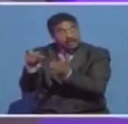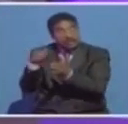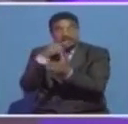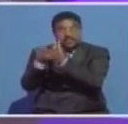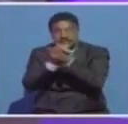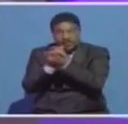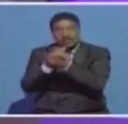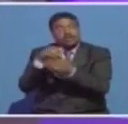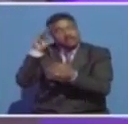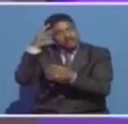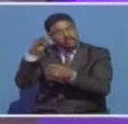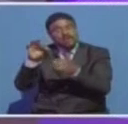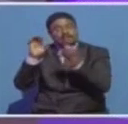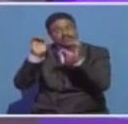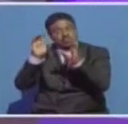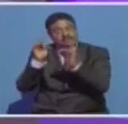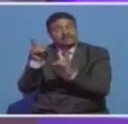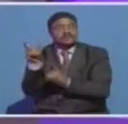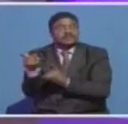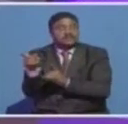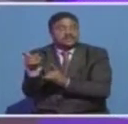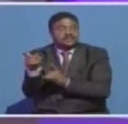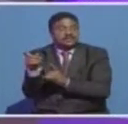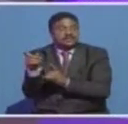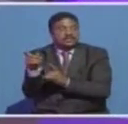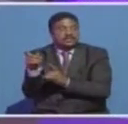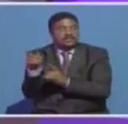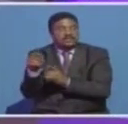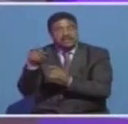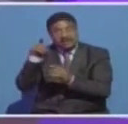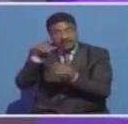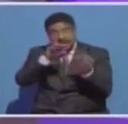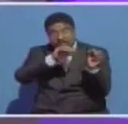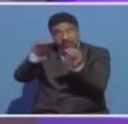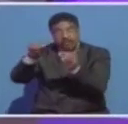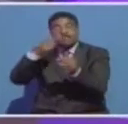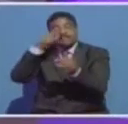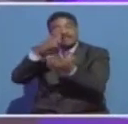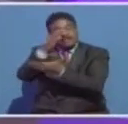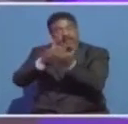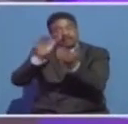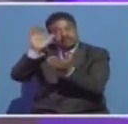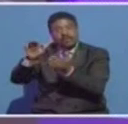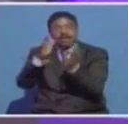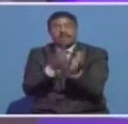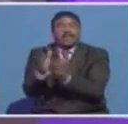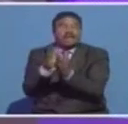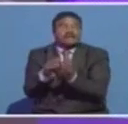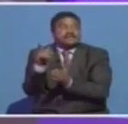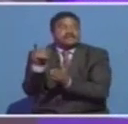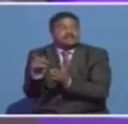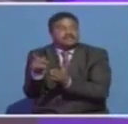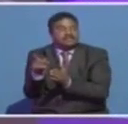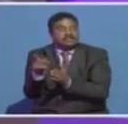Ministry of General Education, the resettlement schemes have to be part of that plan. True, because it was